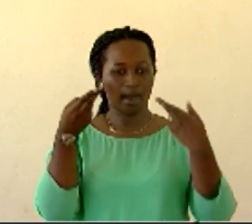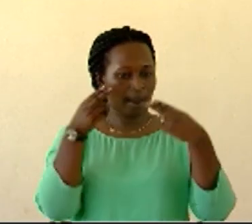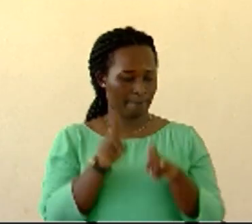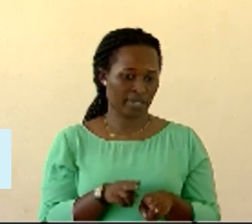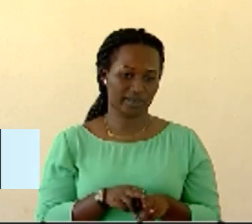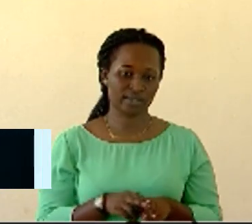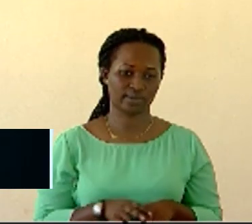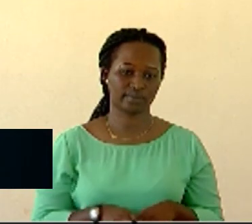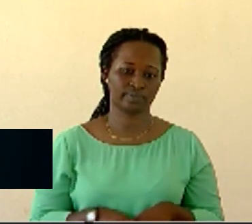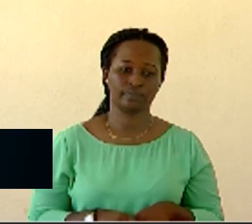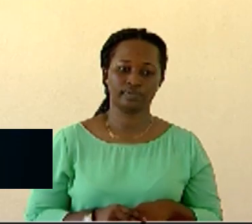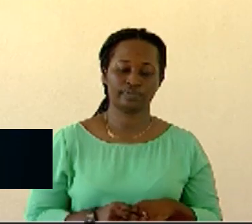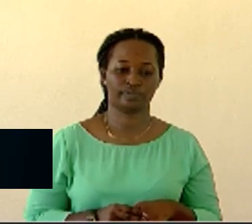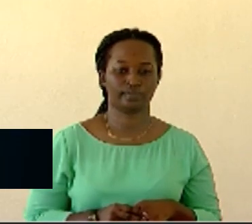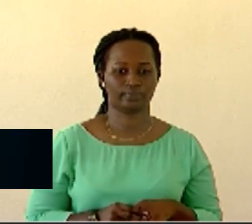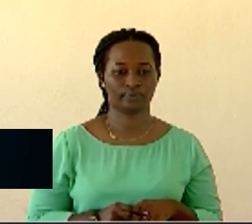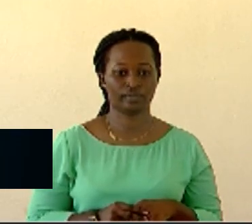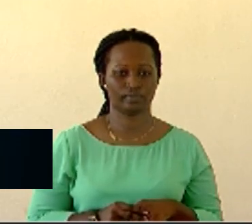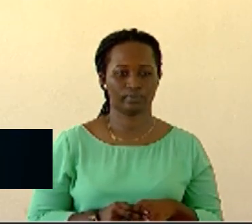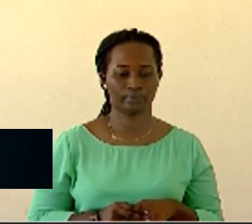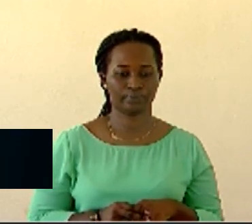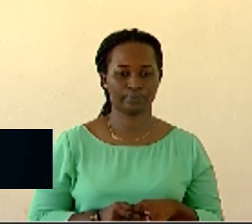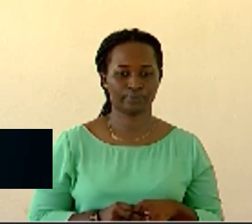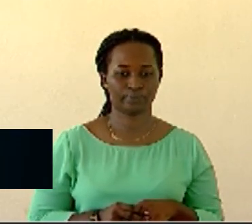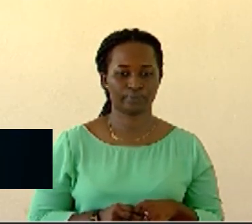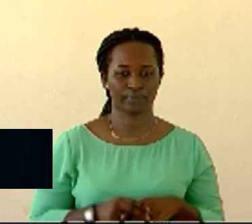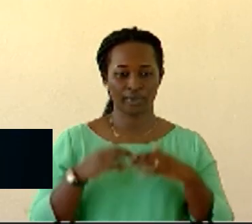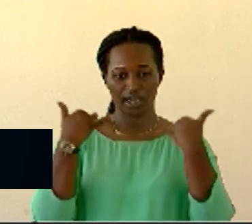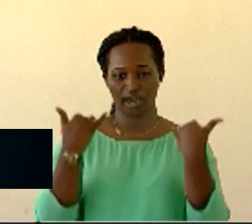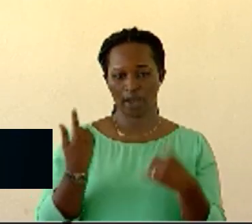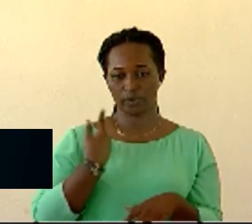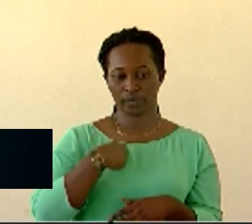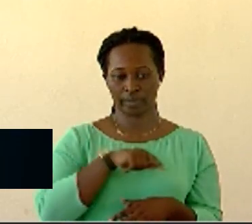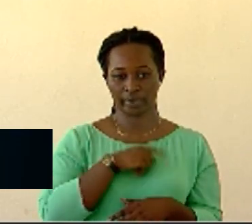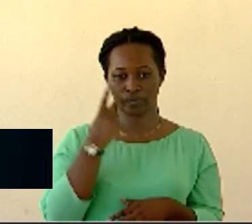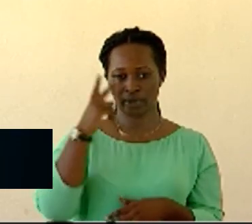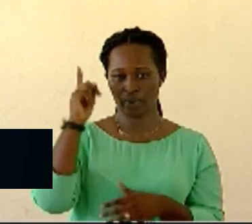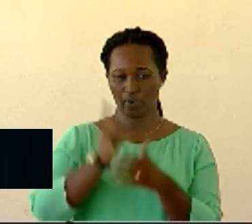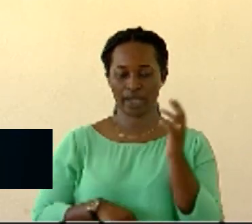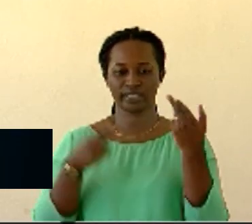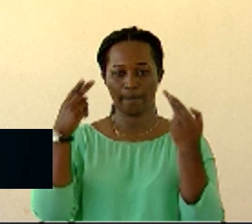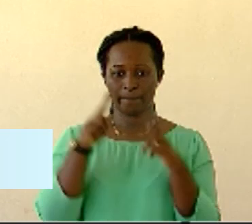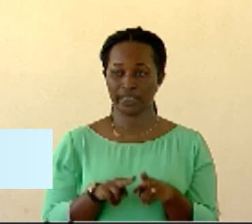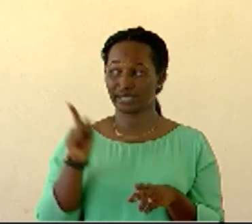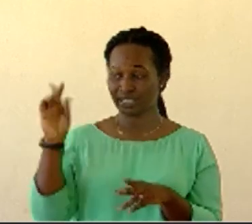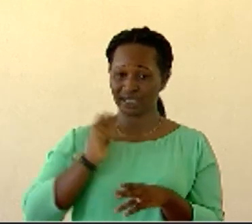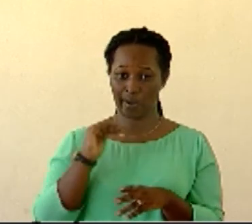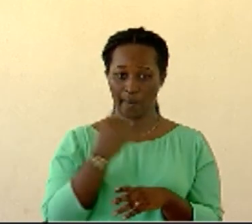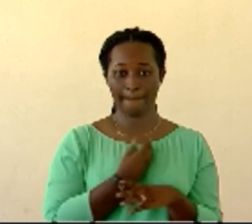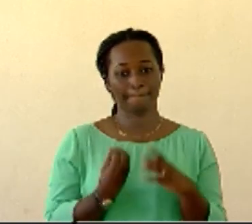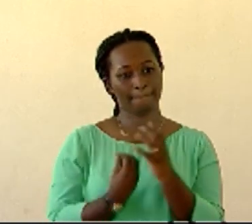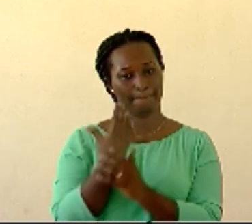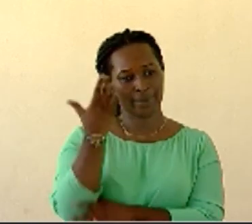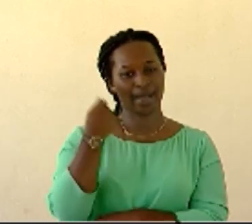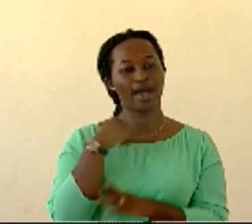side from sunlight. Let us see what happens. This is our plant.